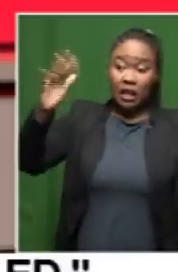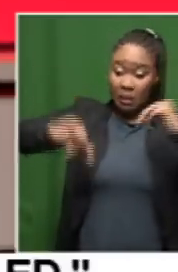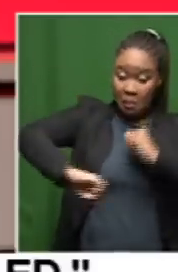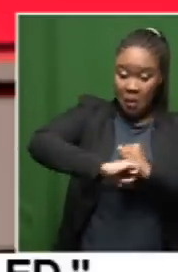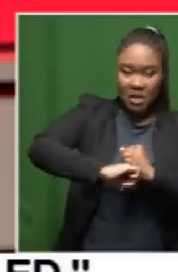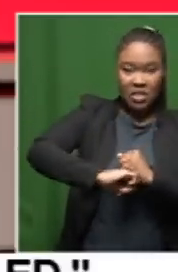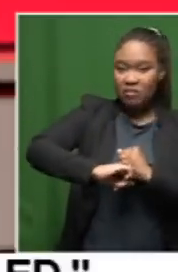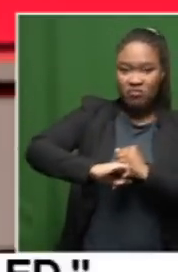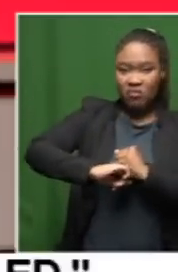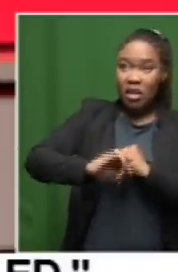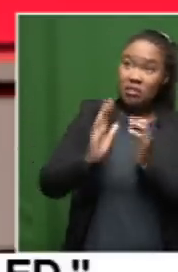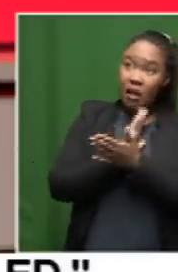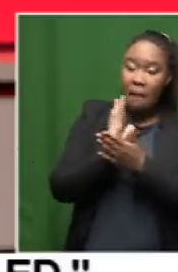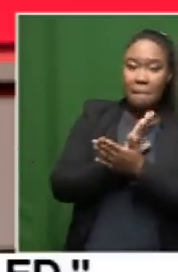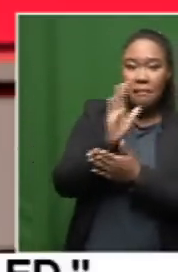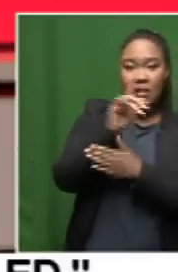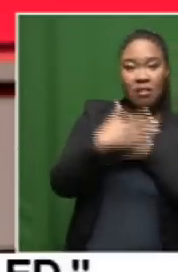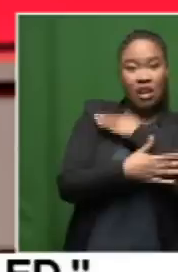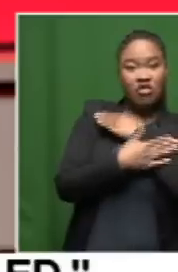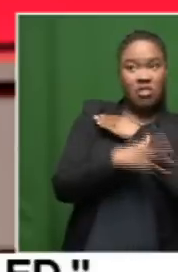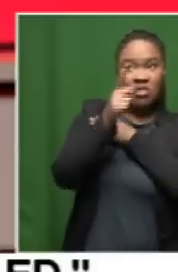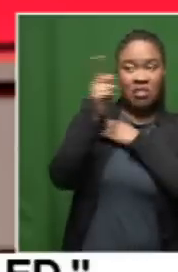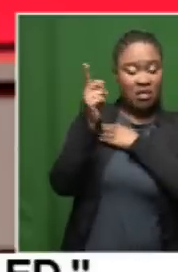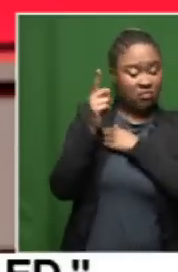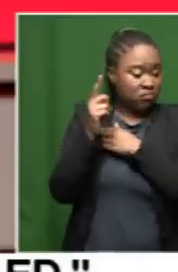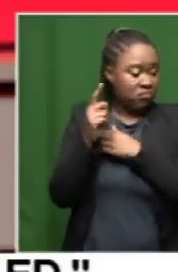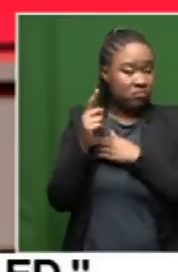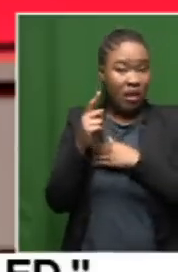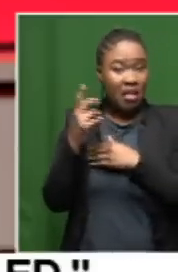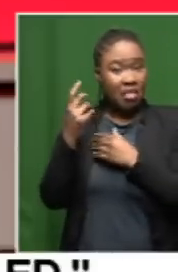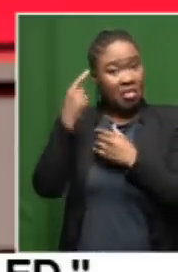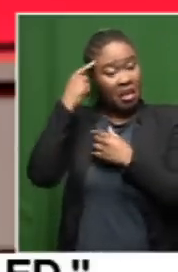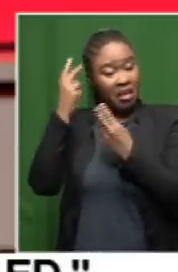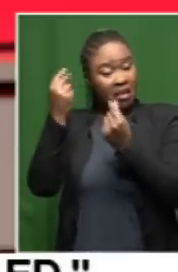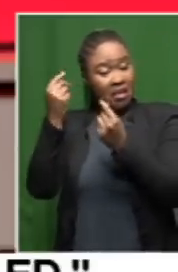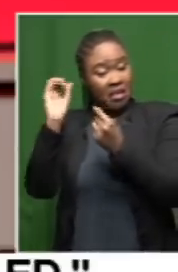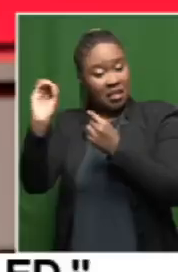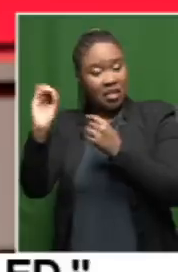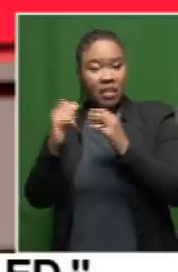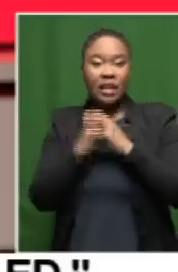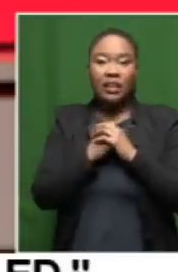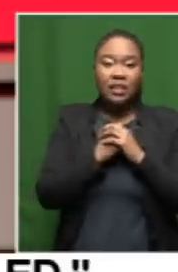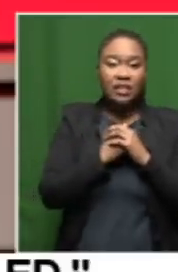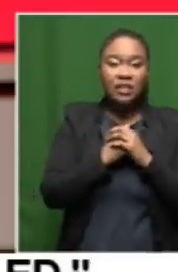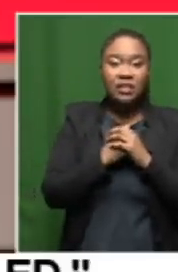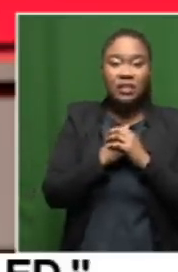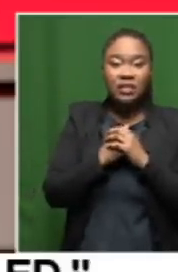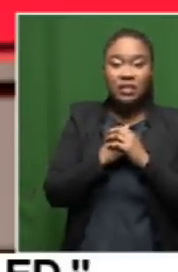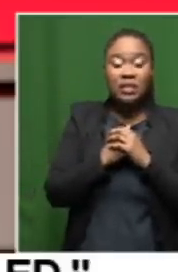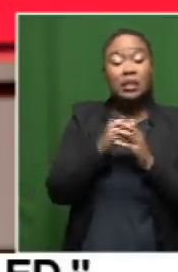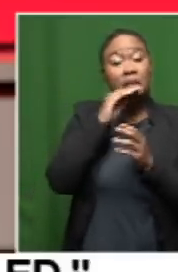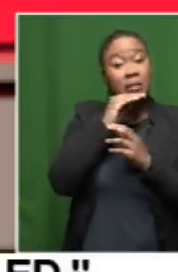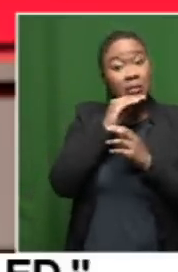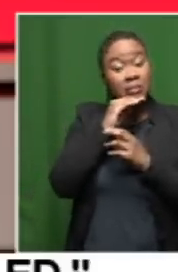particularly colonial imperialist interests of the US and Europe. Anything that they want, if it